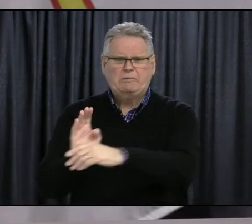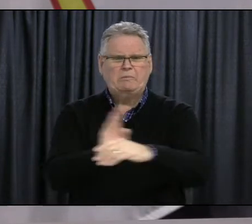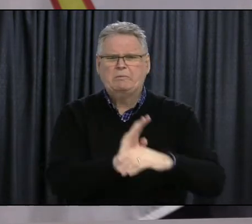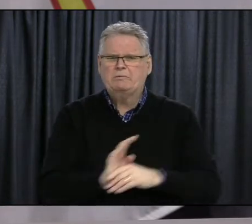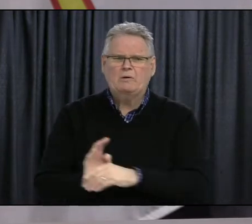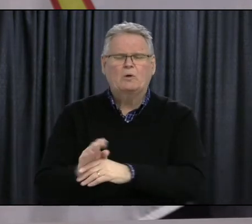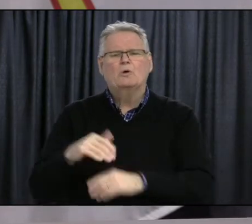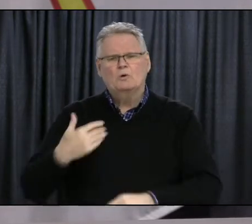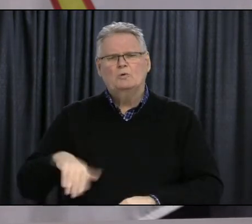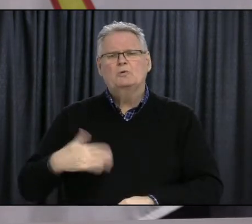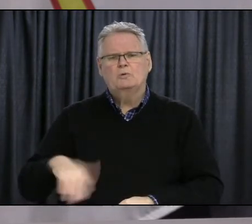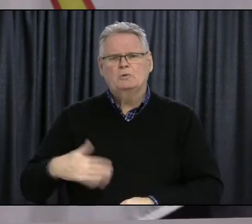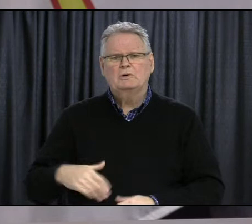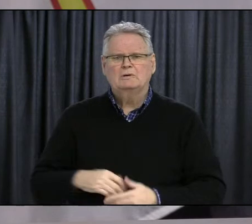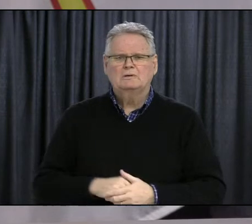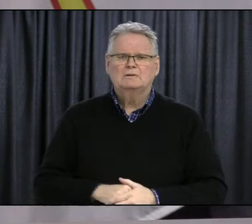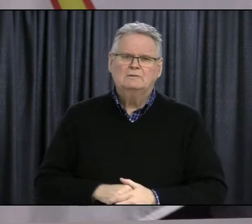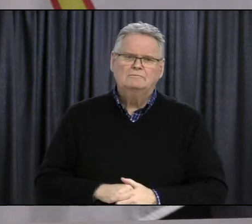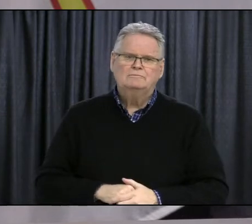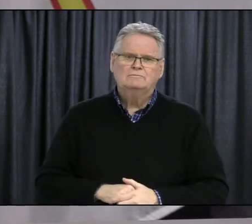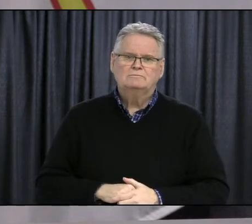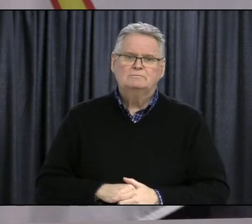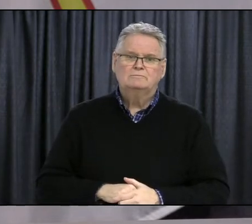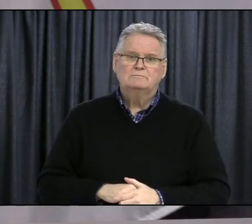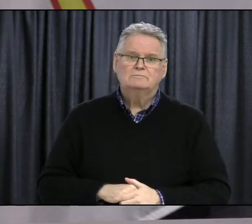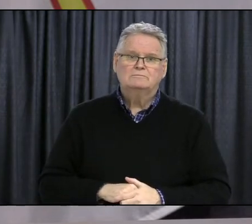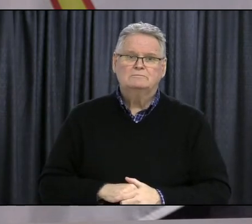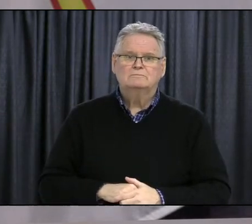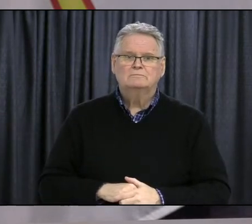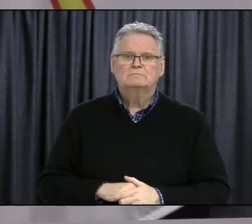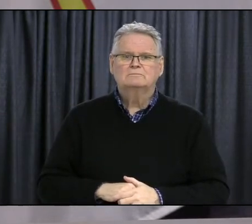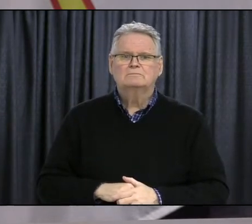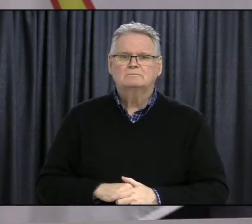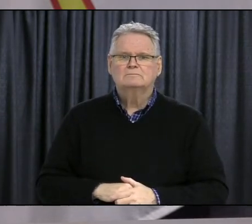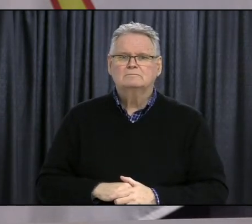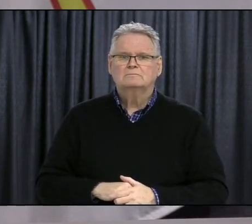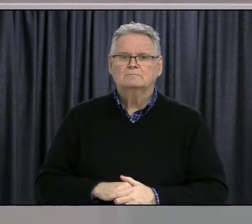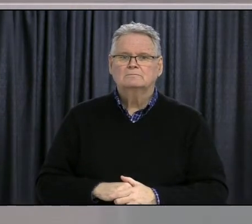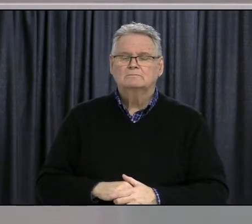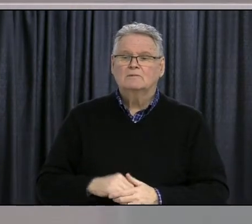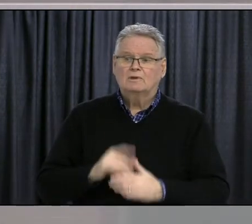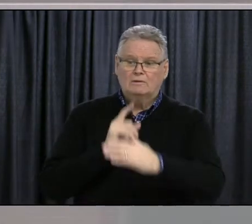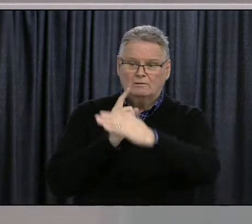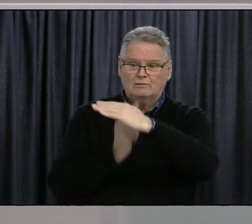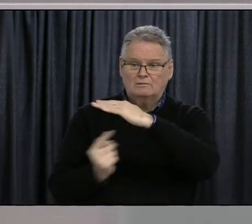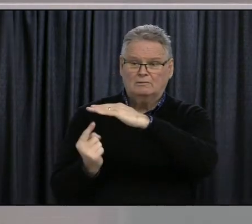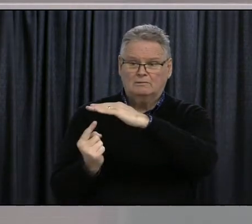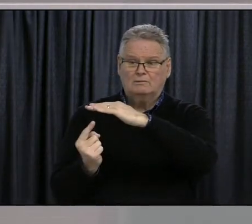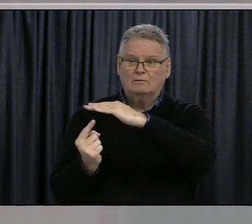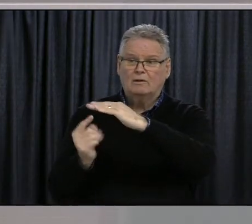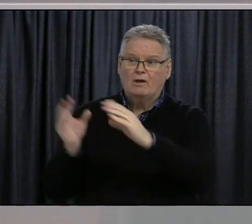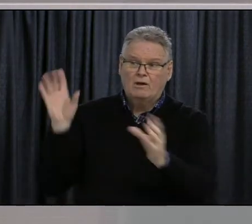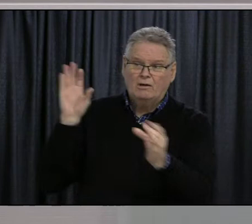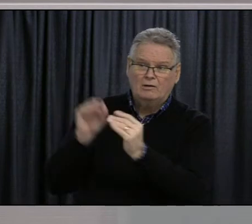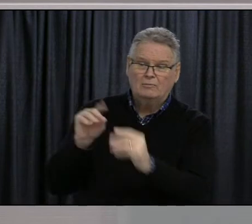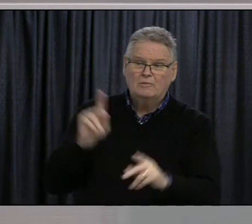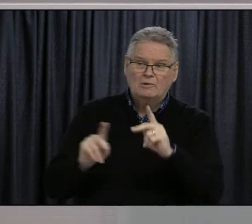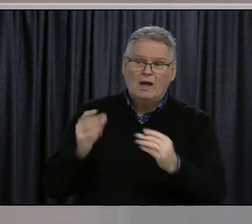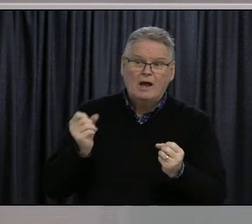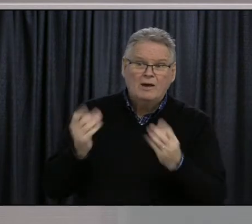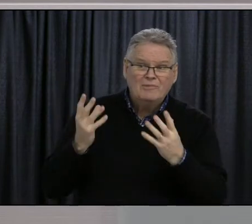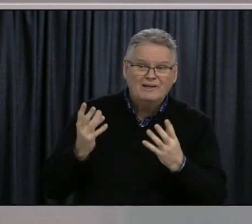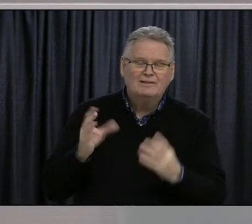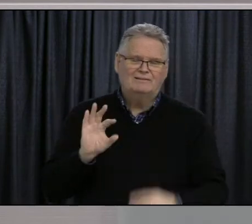about 90 people right now in isolation, so that's not insignificant. Right, and with this situation still ongoing,